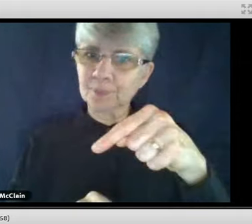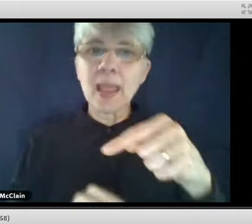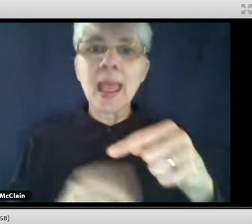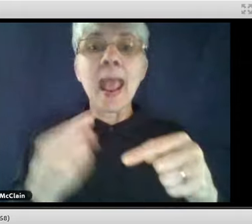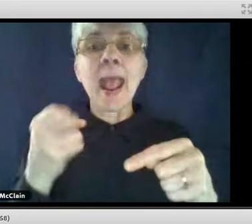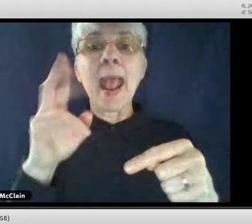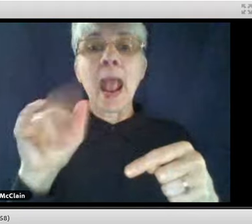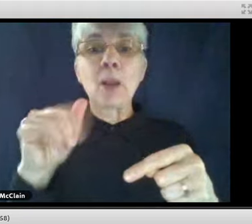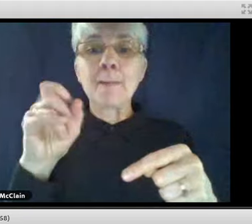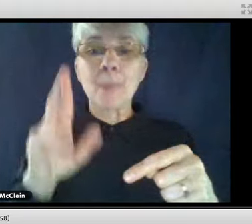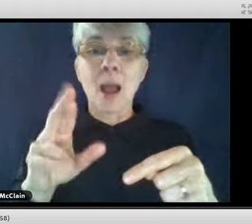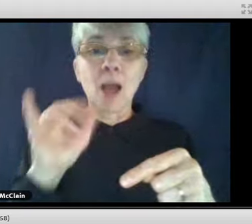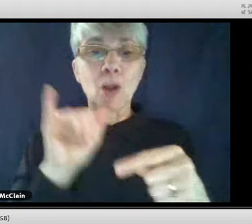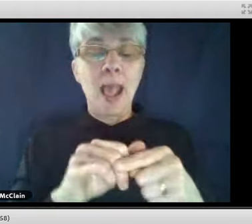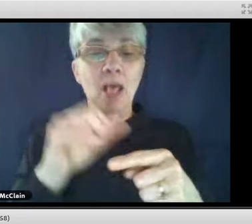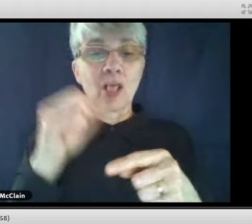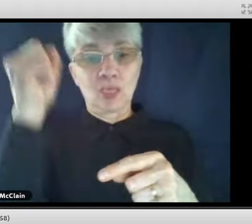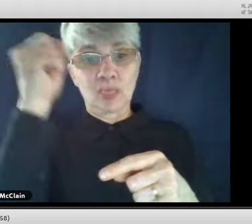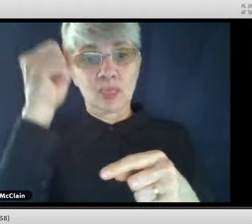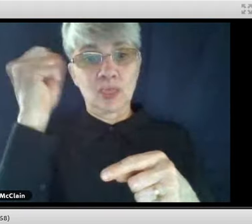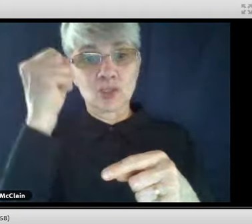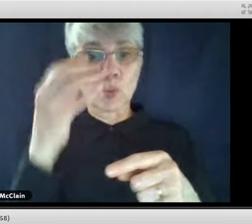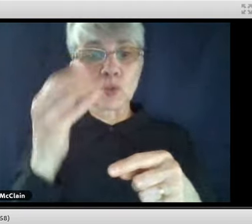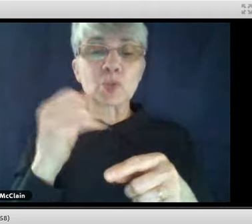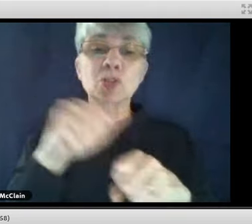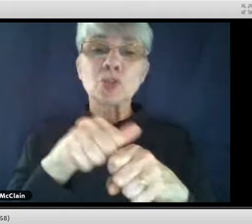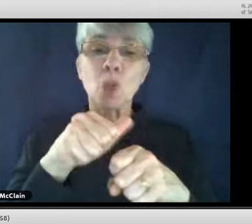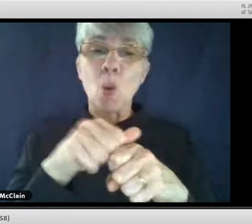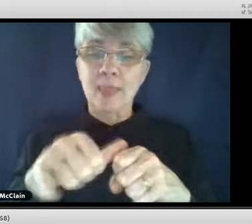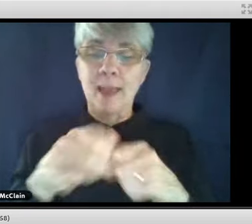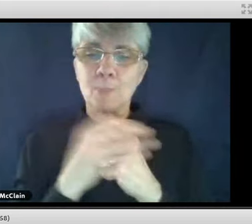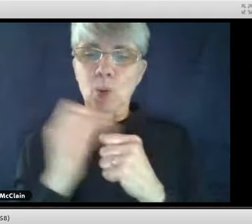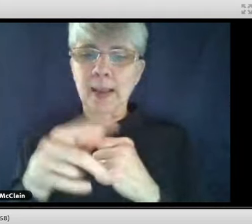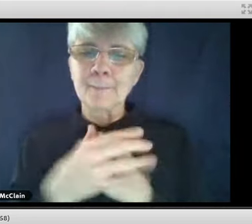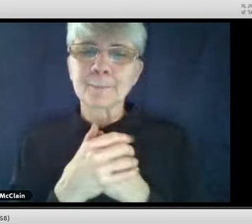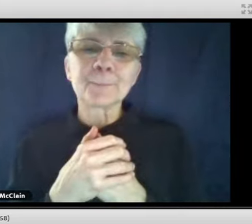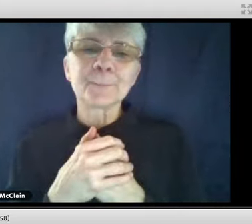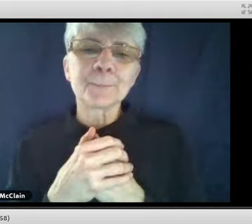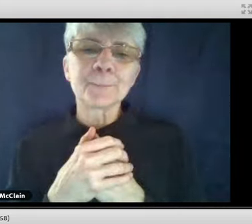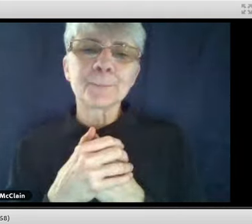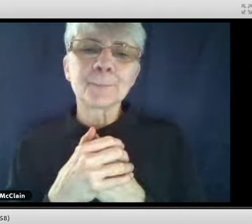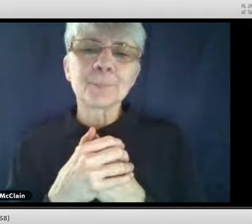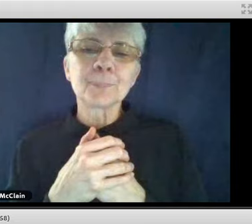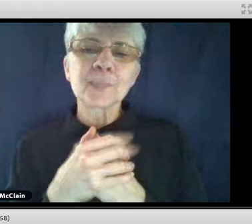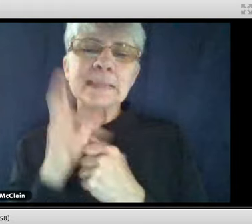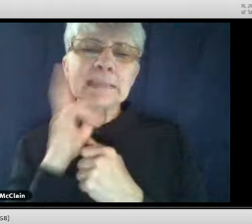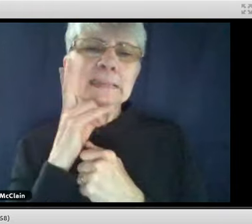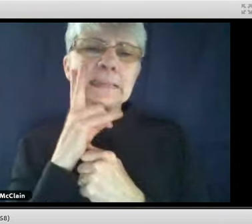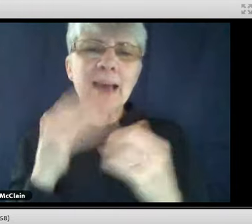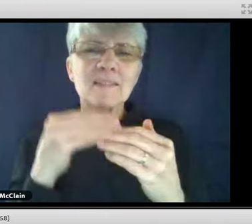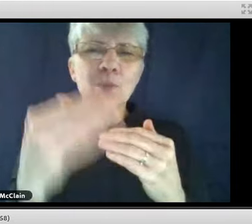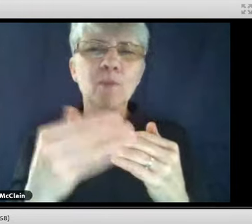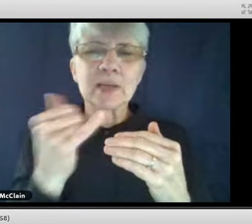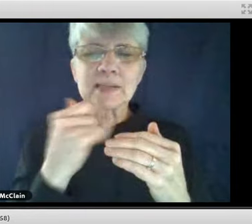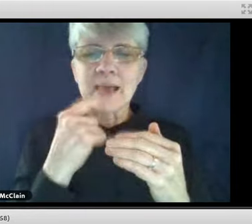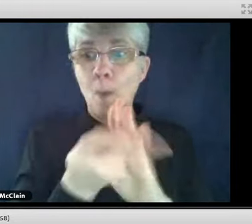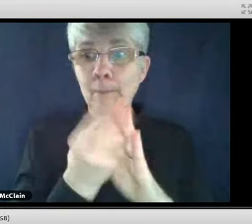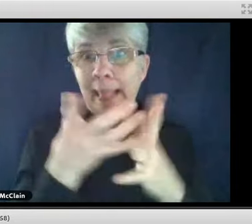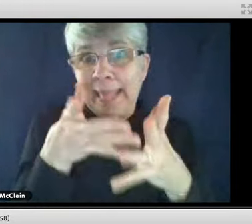Stone. Okay. All right. Okay, I'm going to skip ahead here because I have that it's like 1